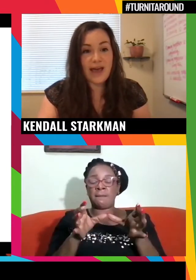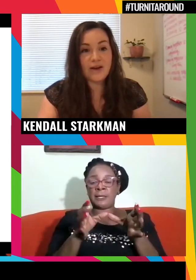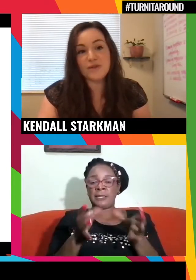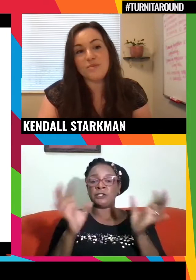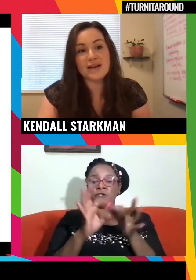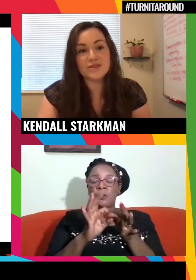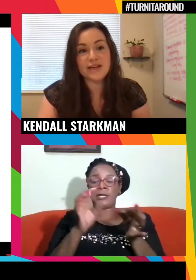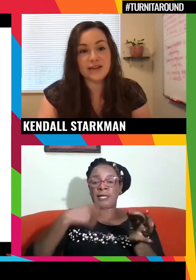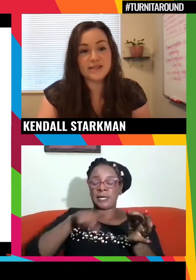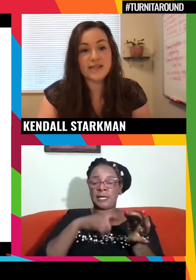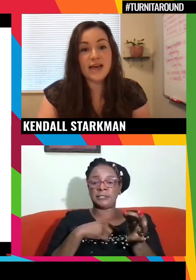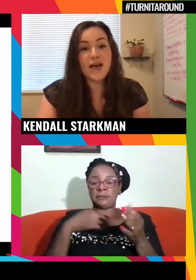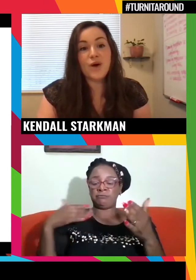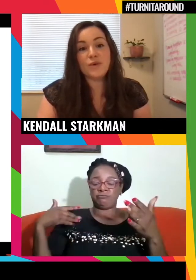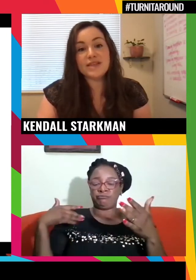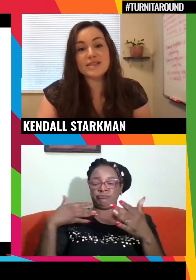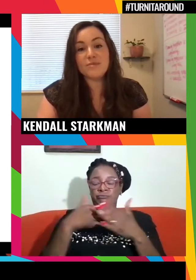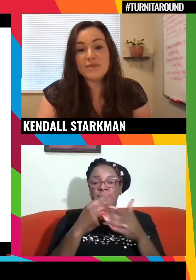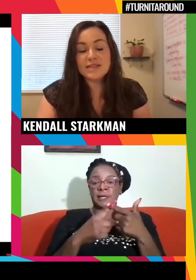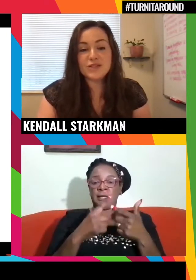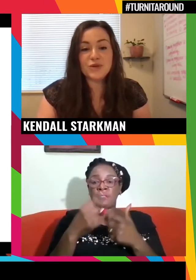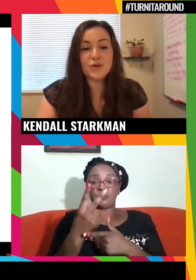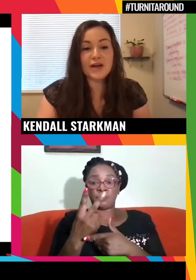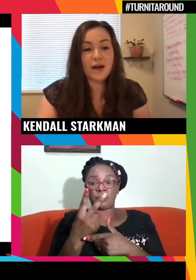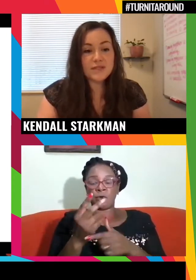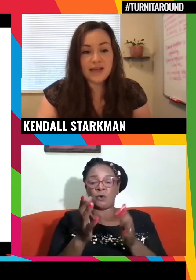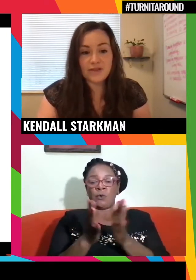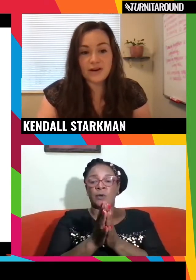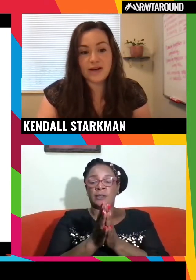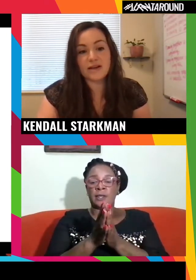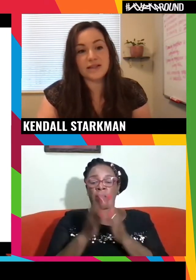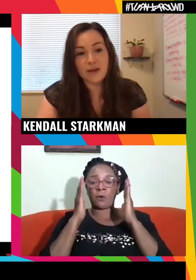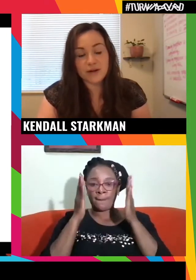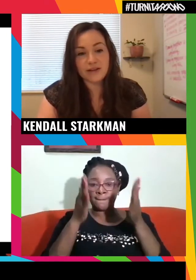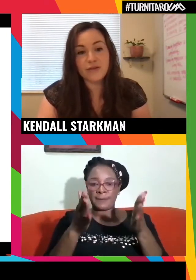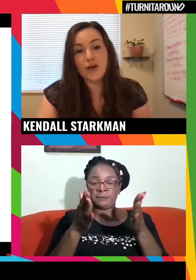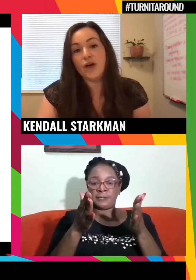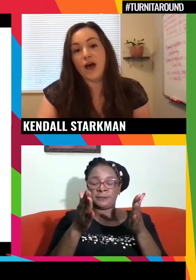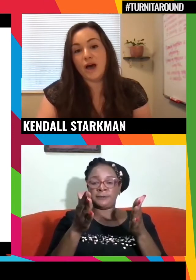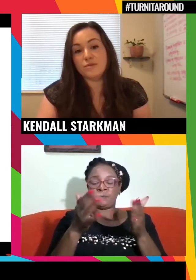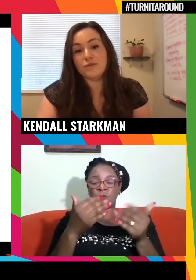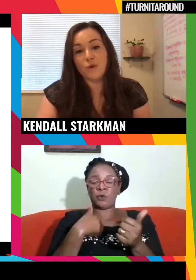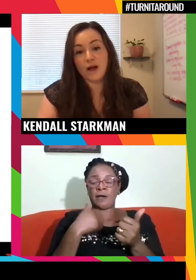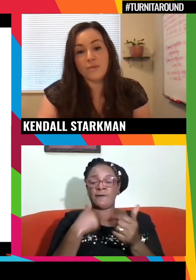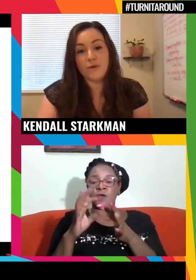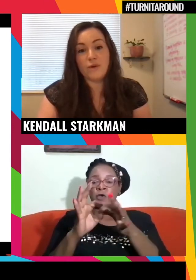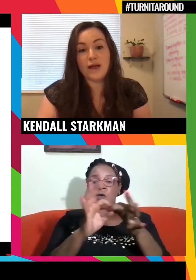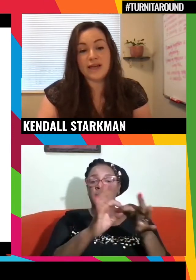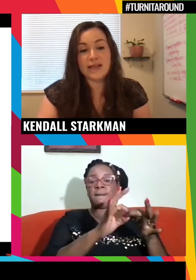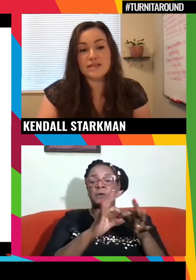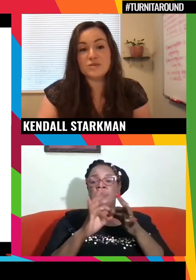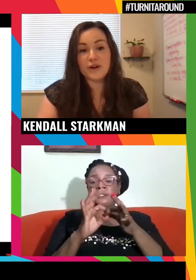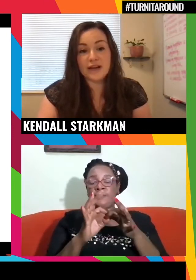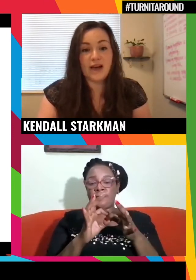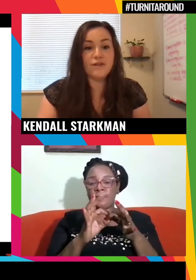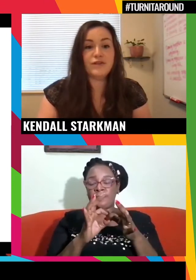along the way over the past 3 years, with this commitment to come together in a collaborative forum